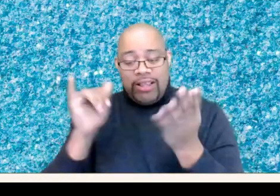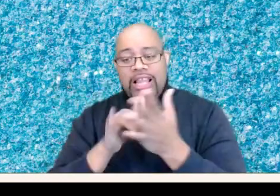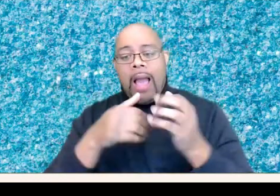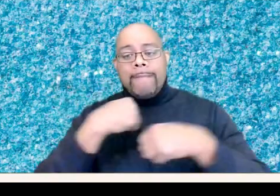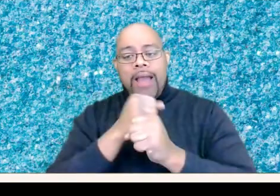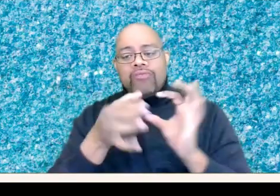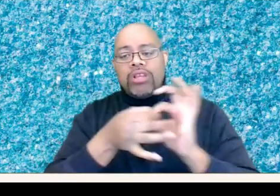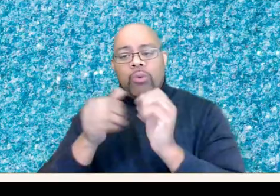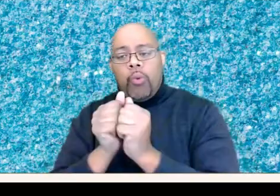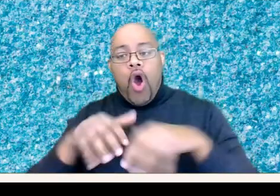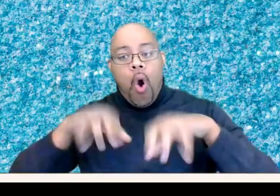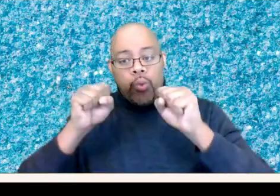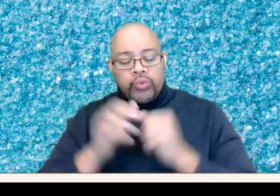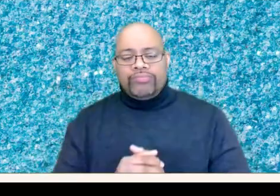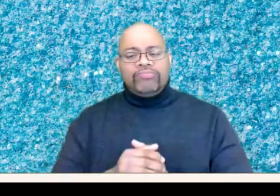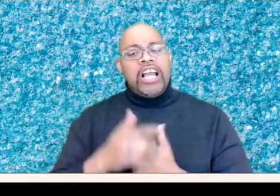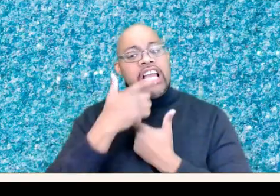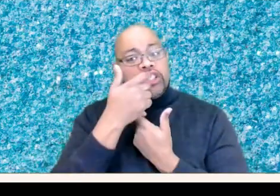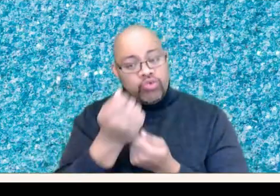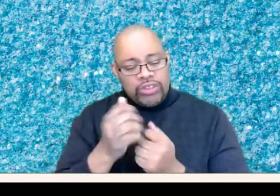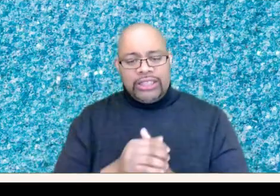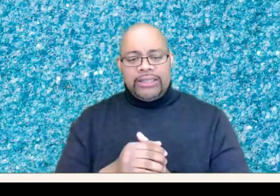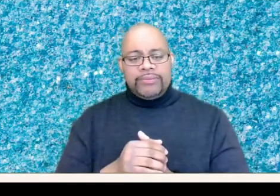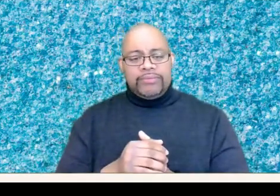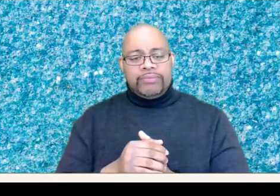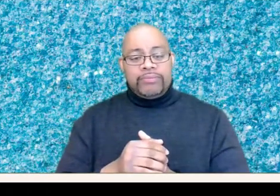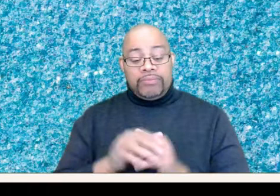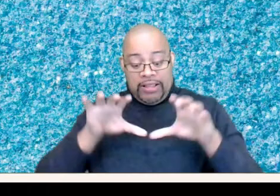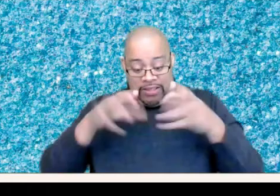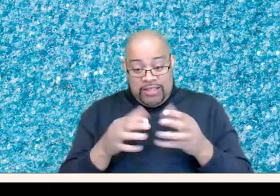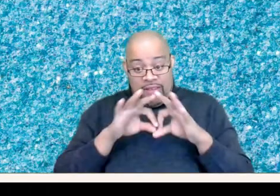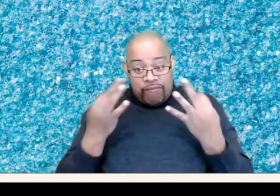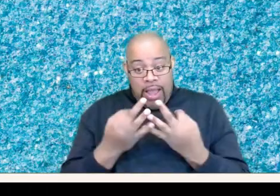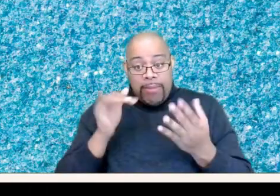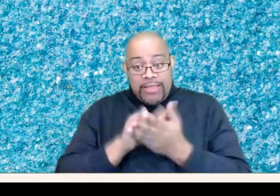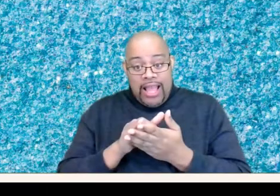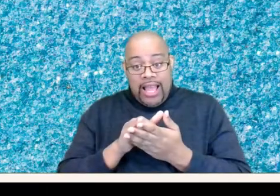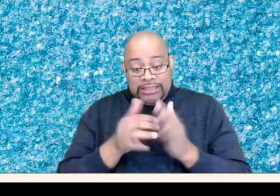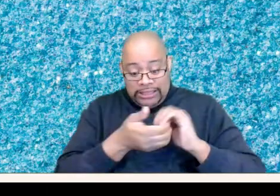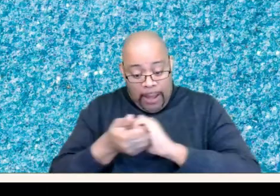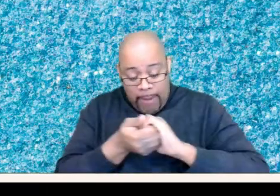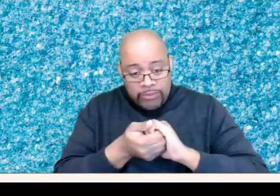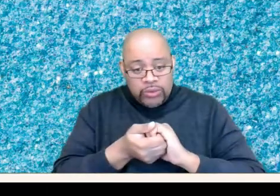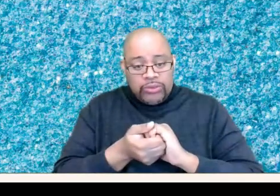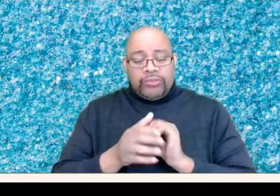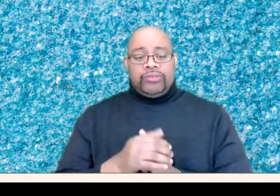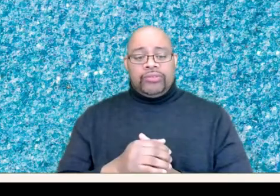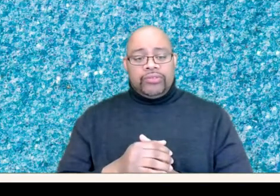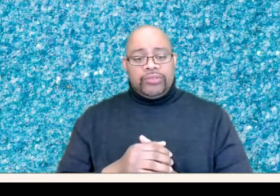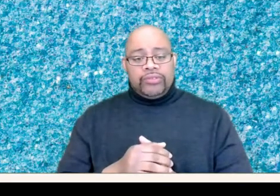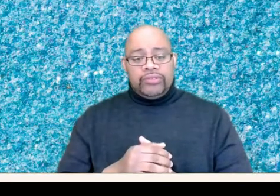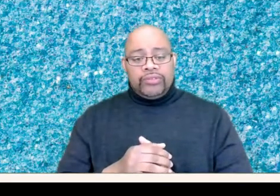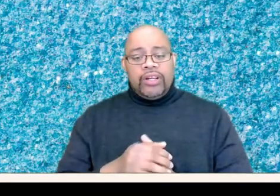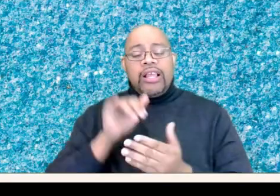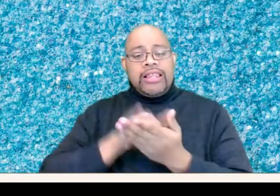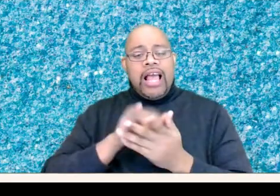a host. And interestingly, the family of symbionts, this is called Symbiodinaceae,